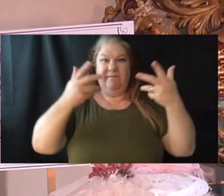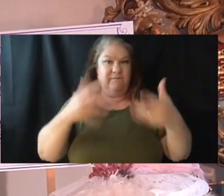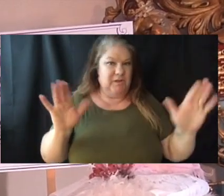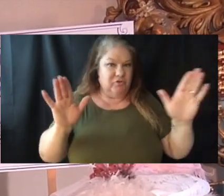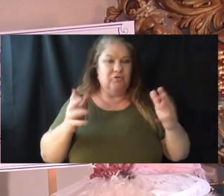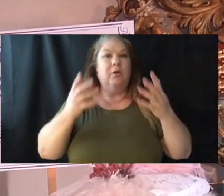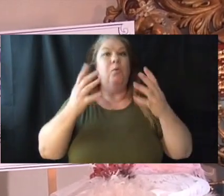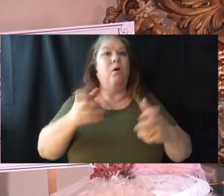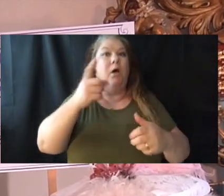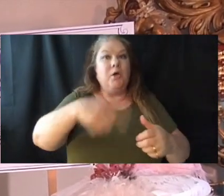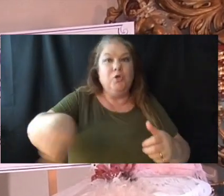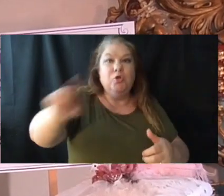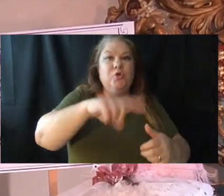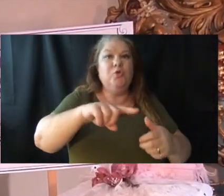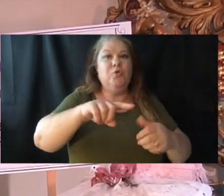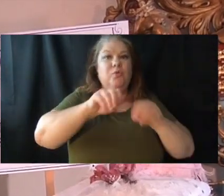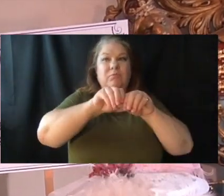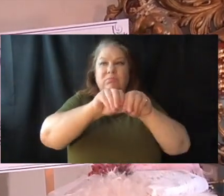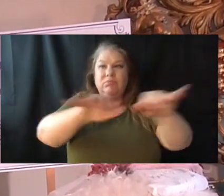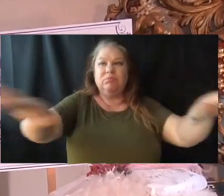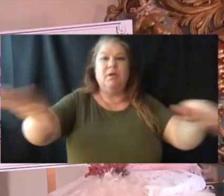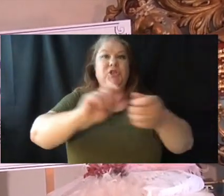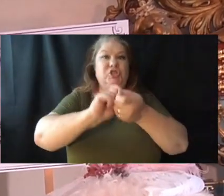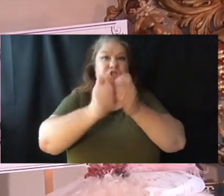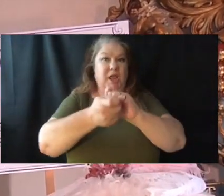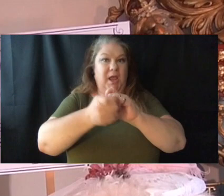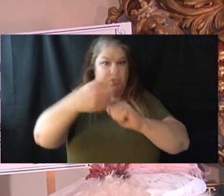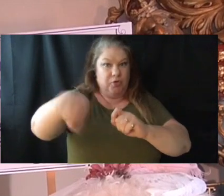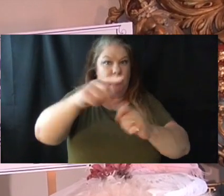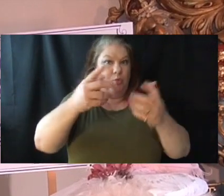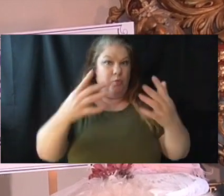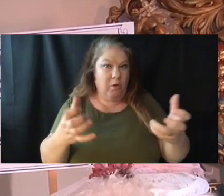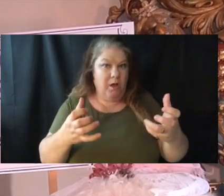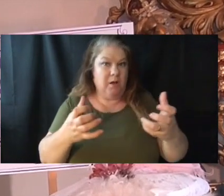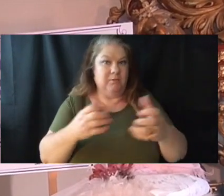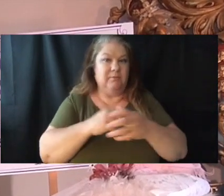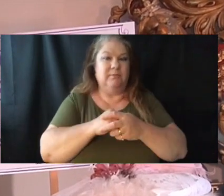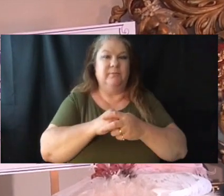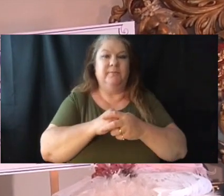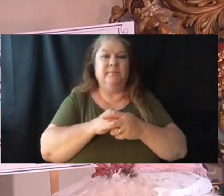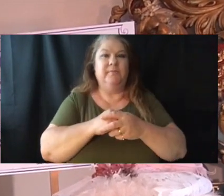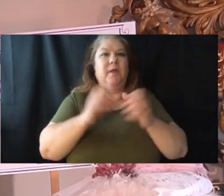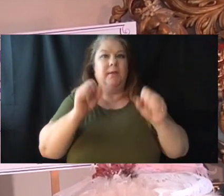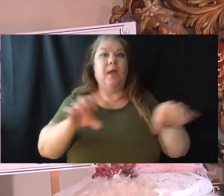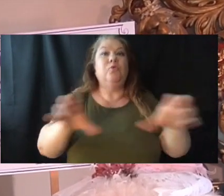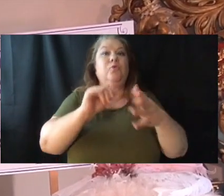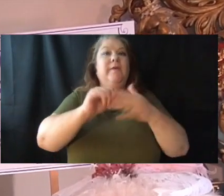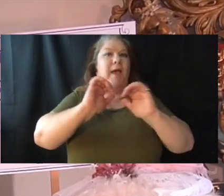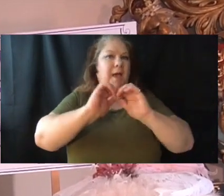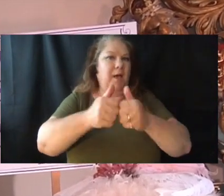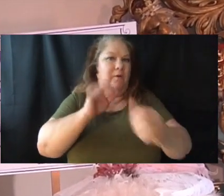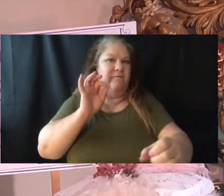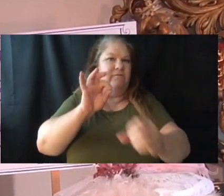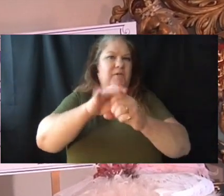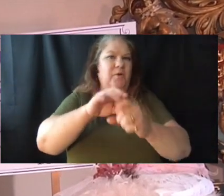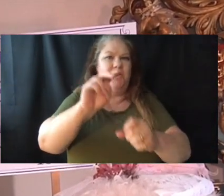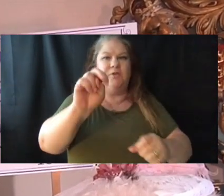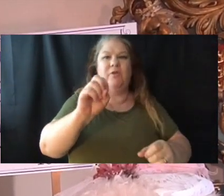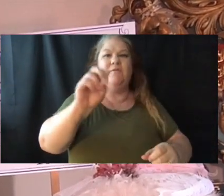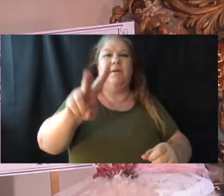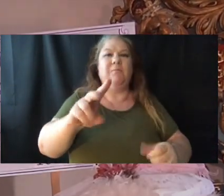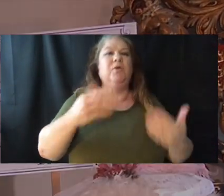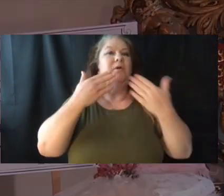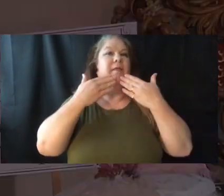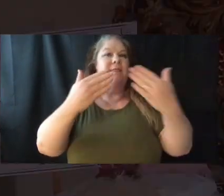want you to be the change that you wish to see in the world. And you can do that by voting in November. Thank